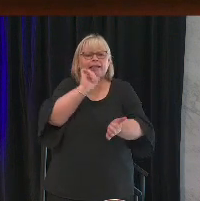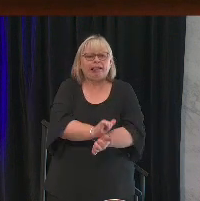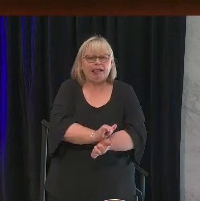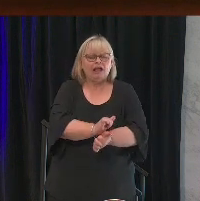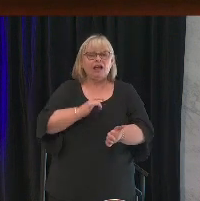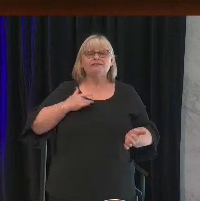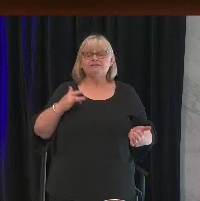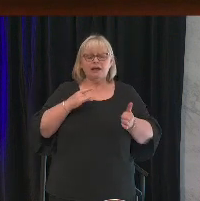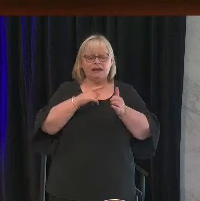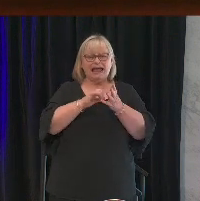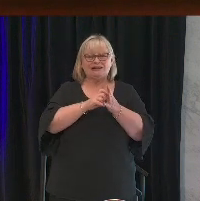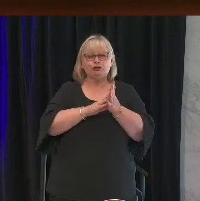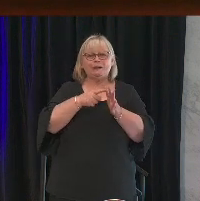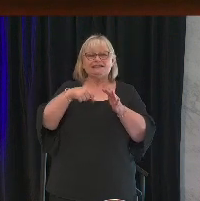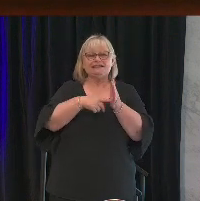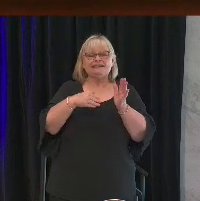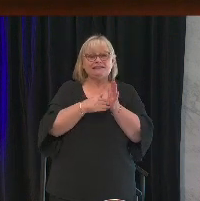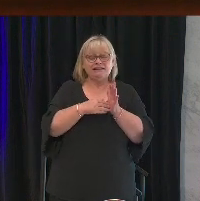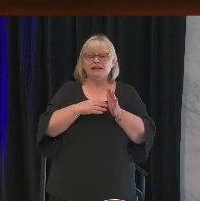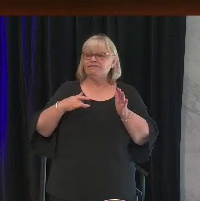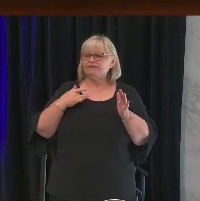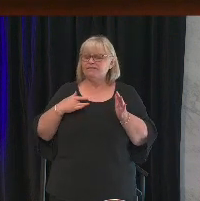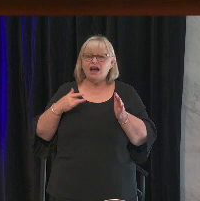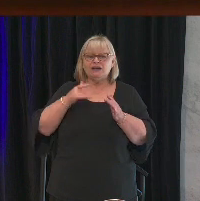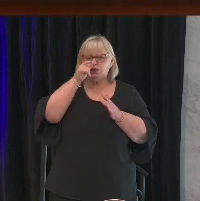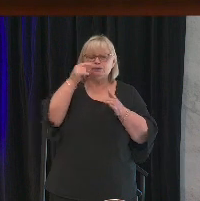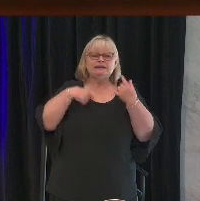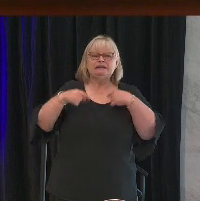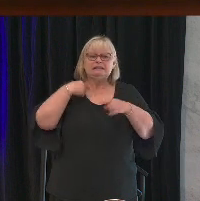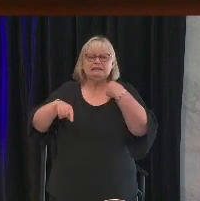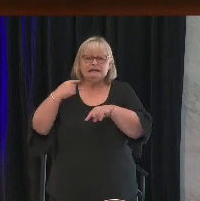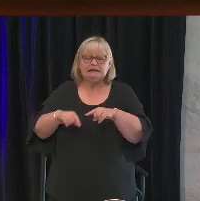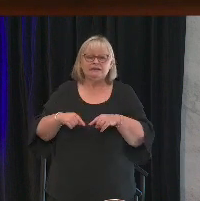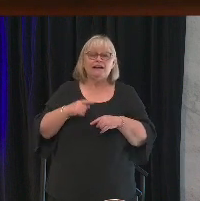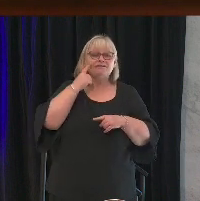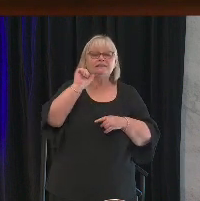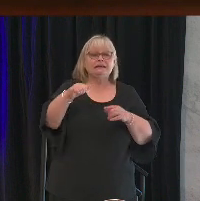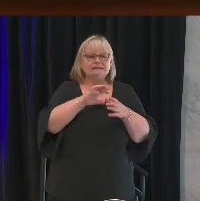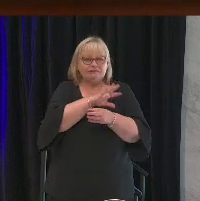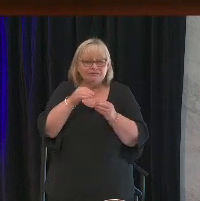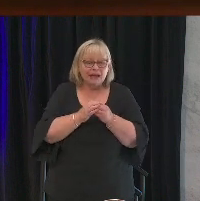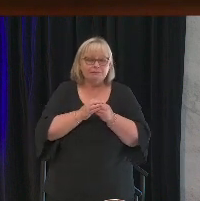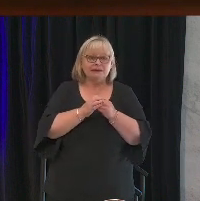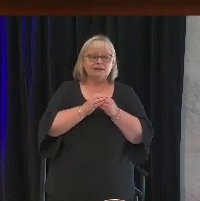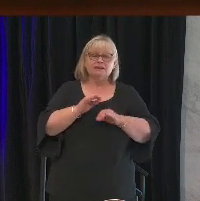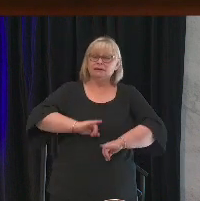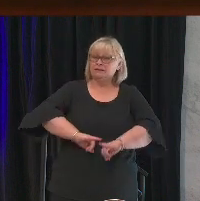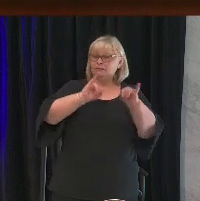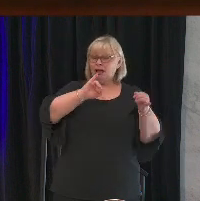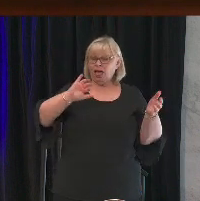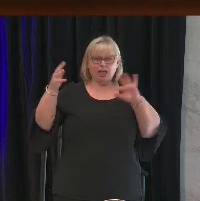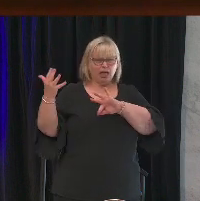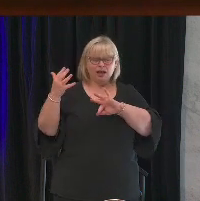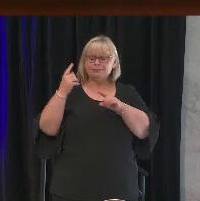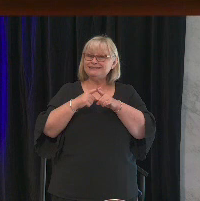surviving Auschwitz and the Holocaust, of losing family. And despite the deprivations, Eddie never lost